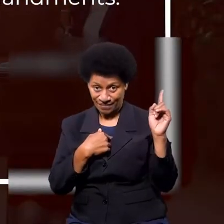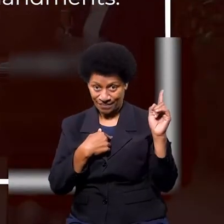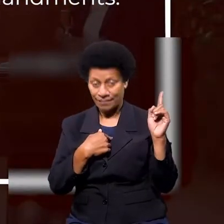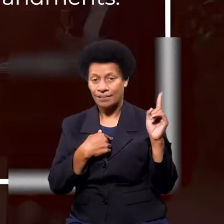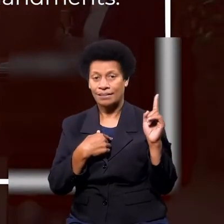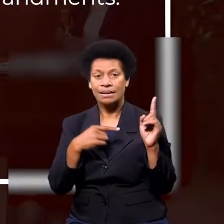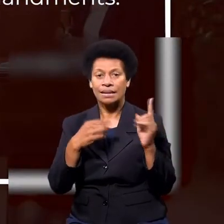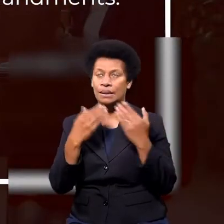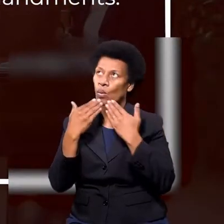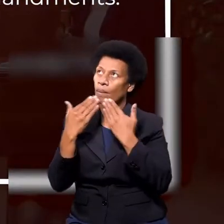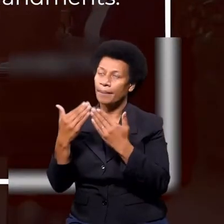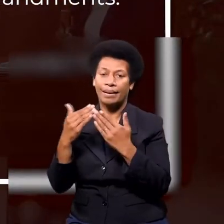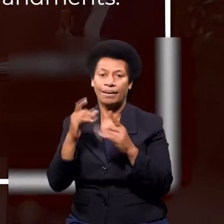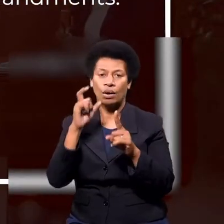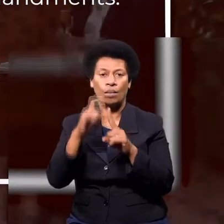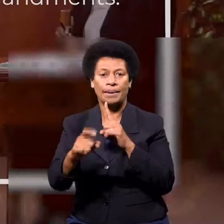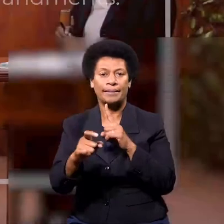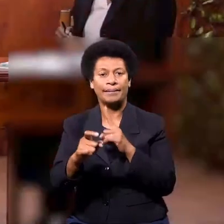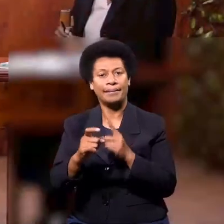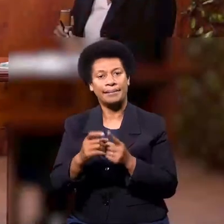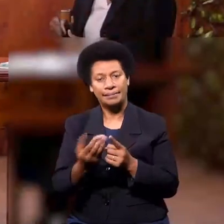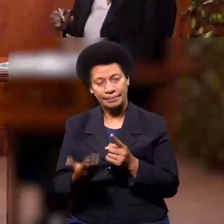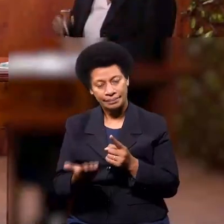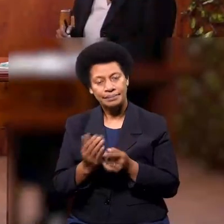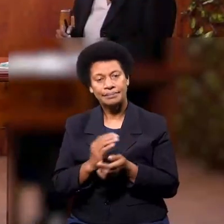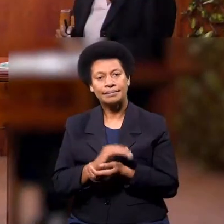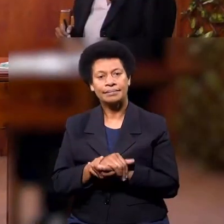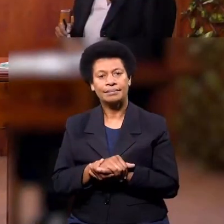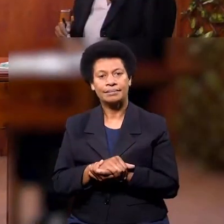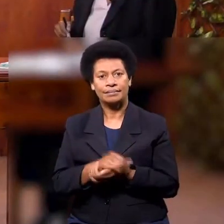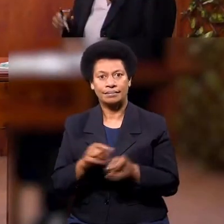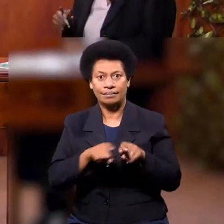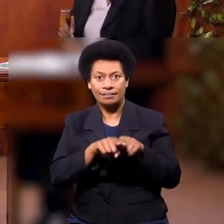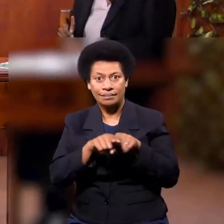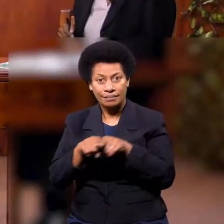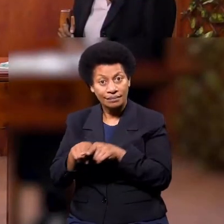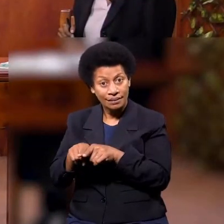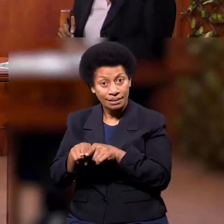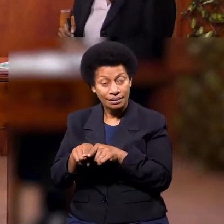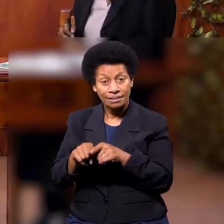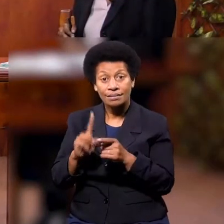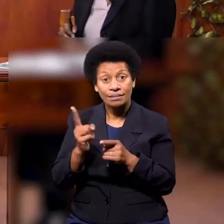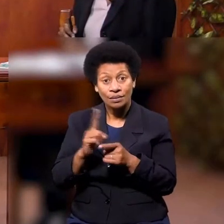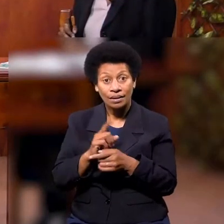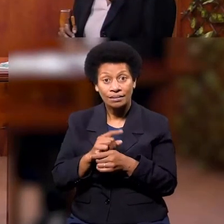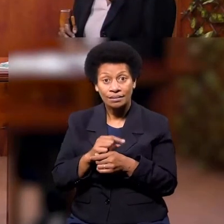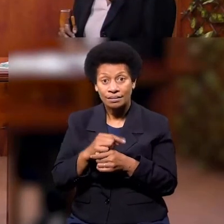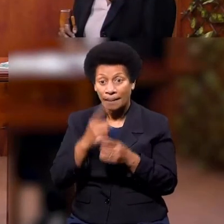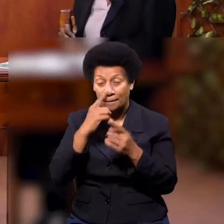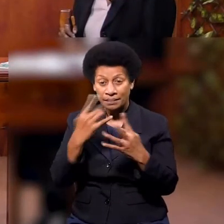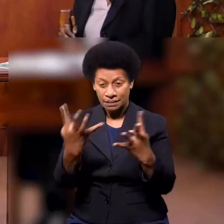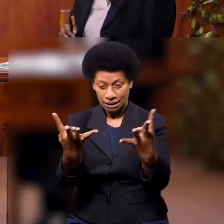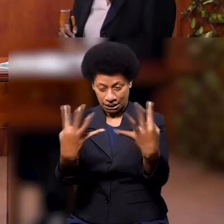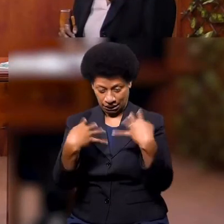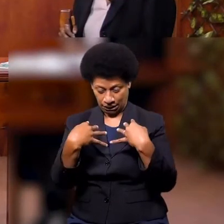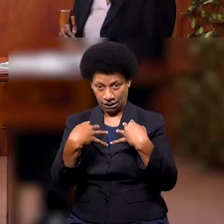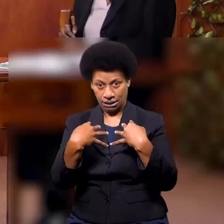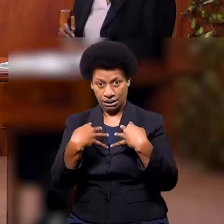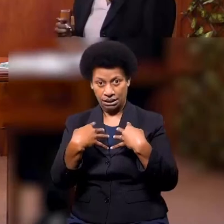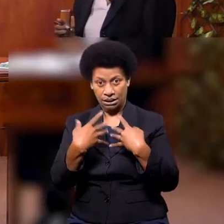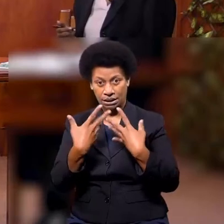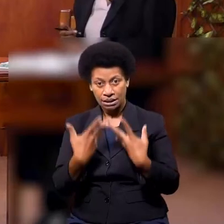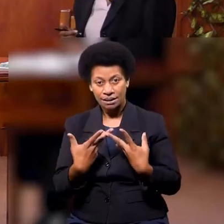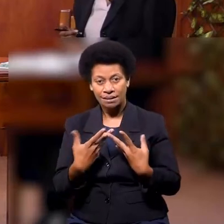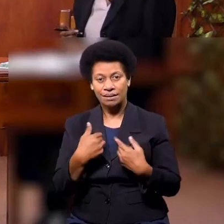me, keep my commandments." So the evidence, what people see,